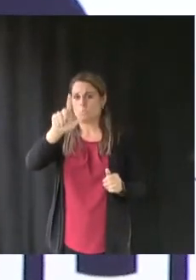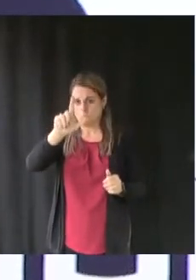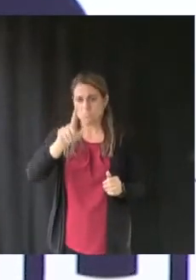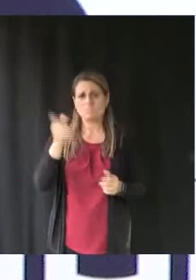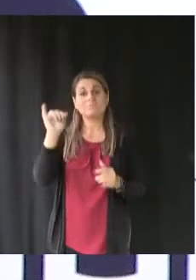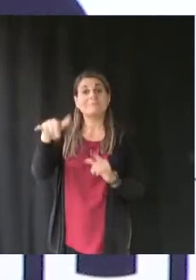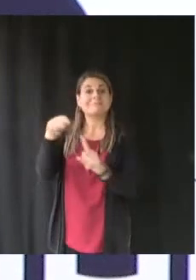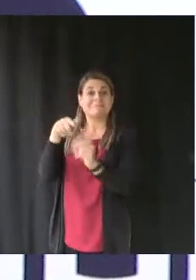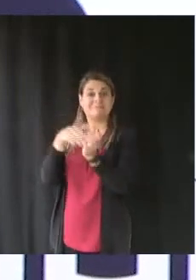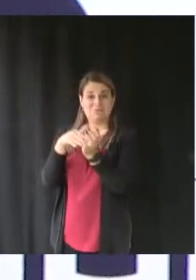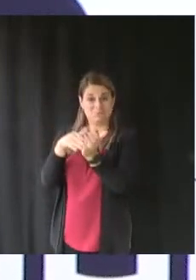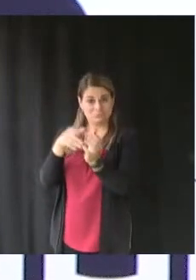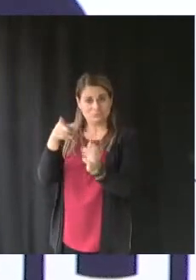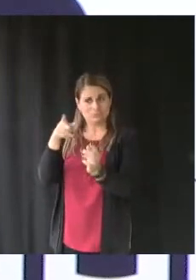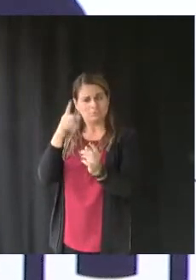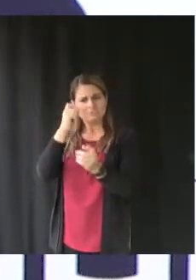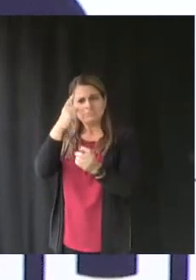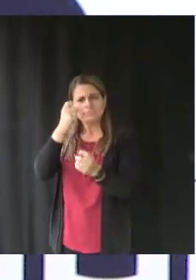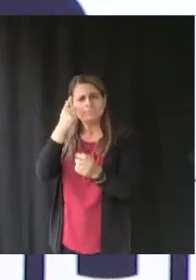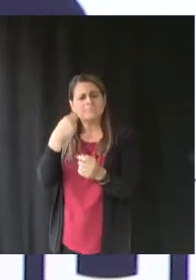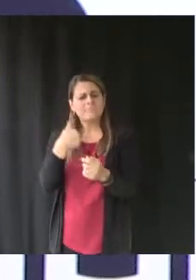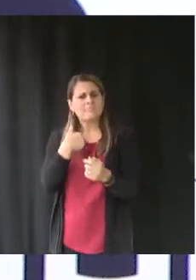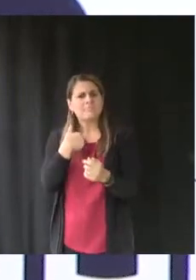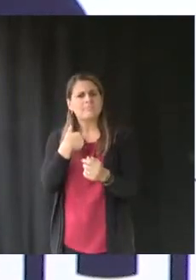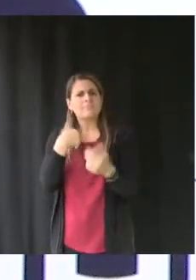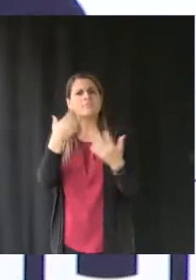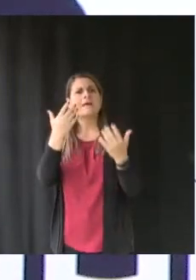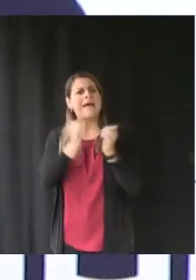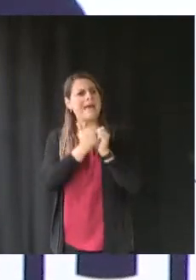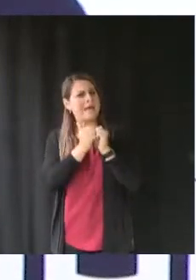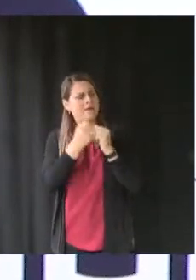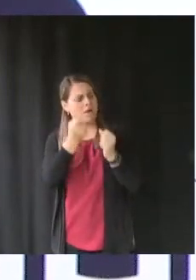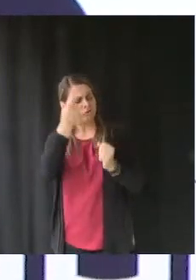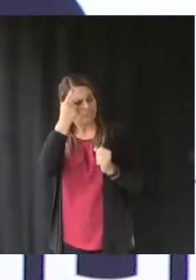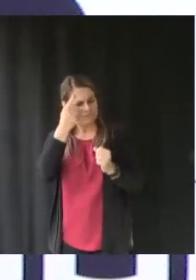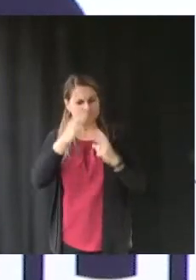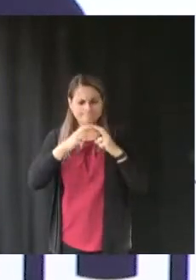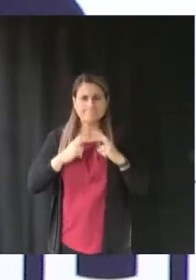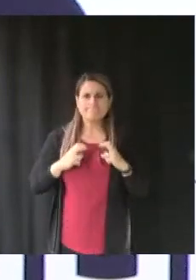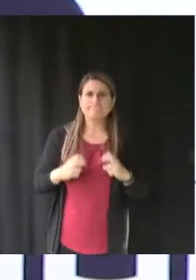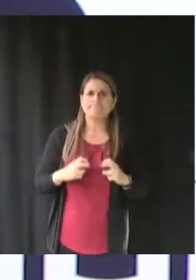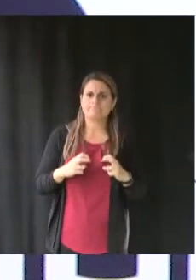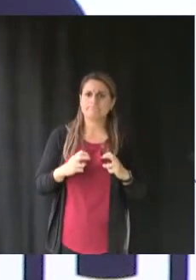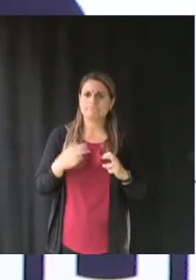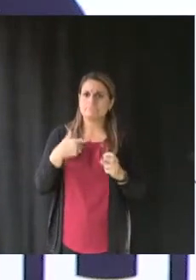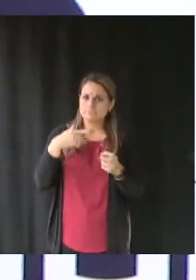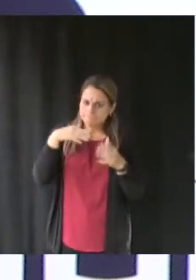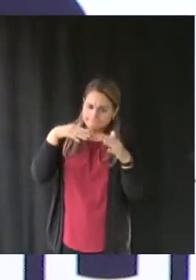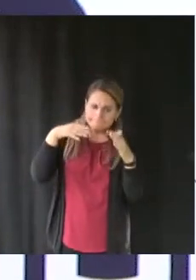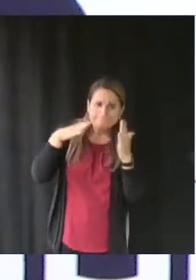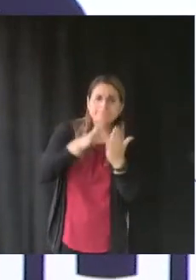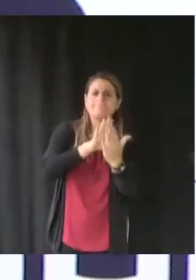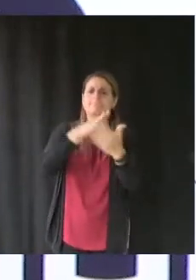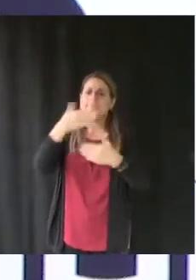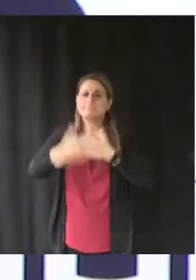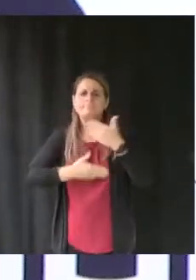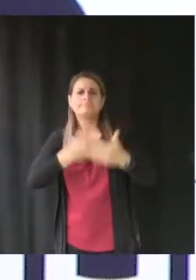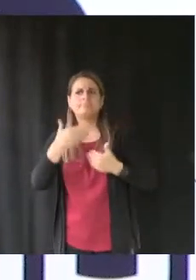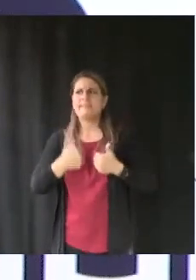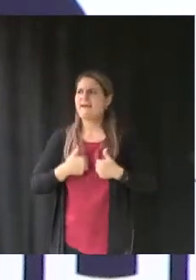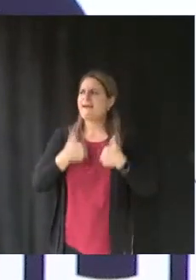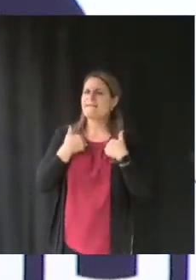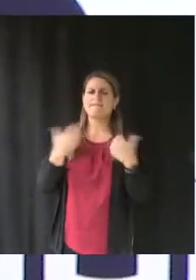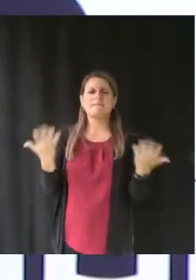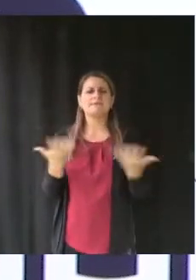during my time here. And of course, he went on to devote his life to the cause of public service, which